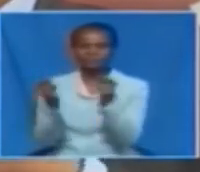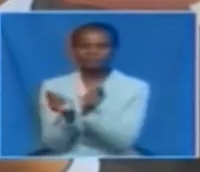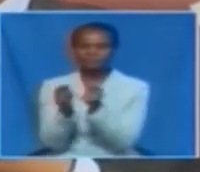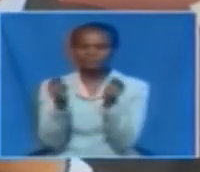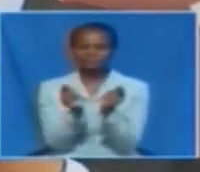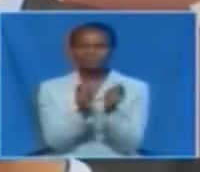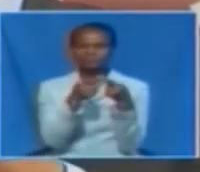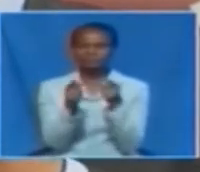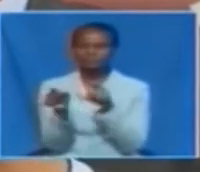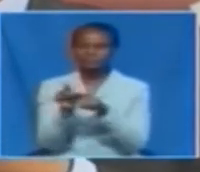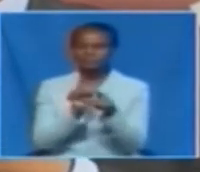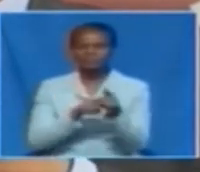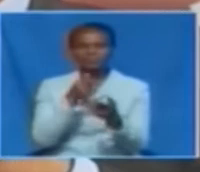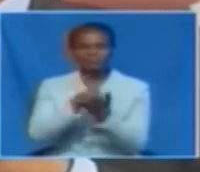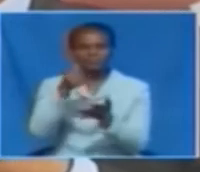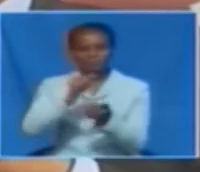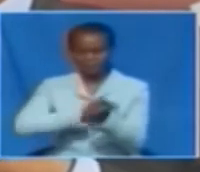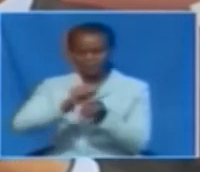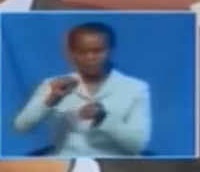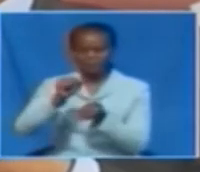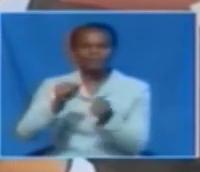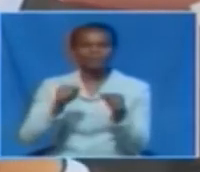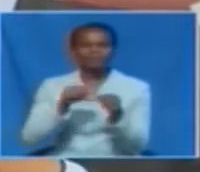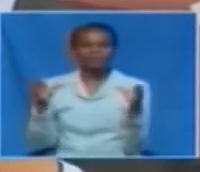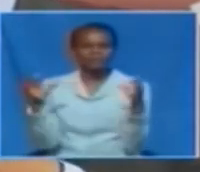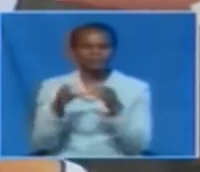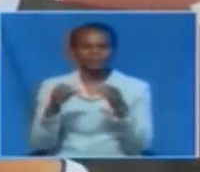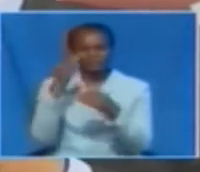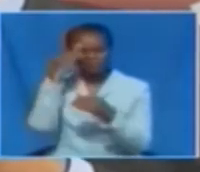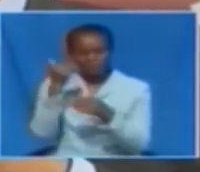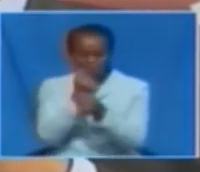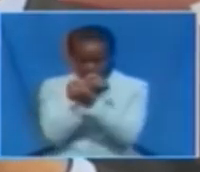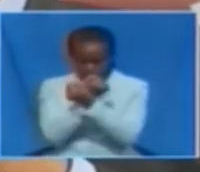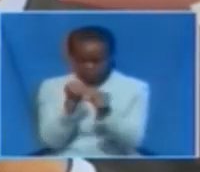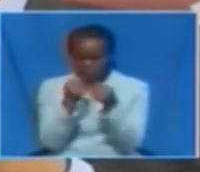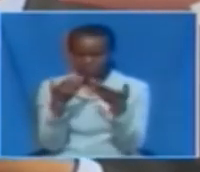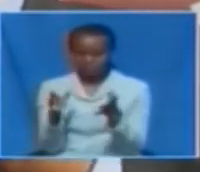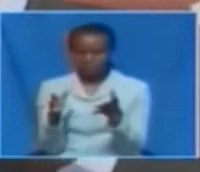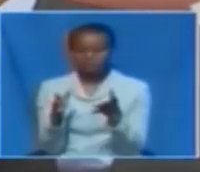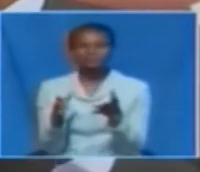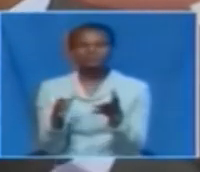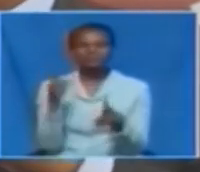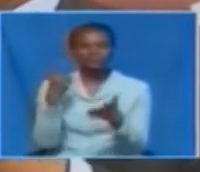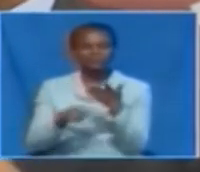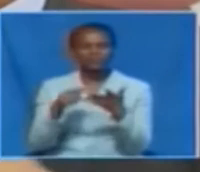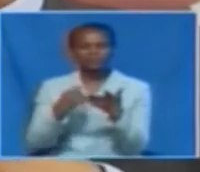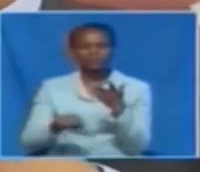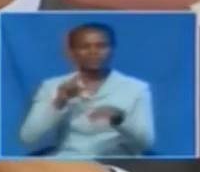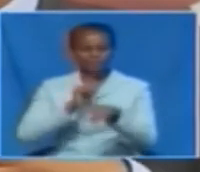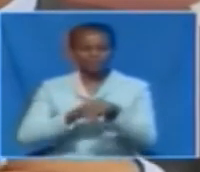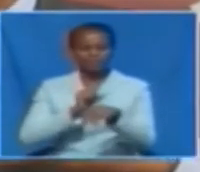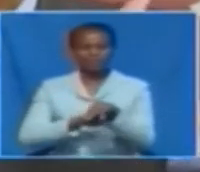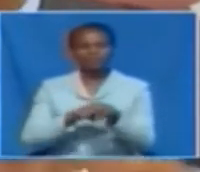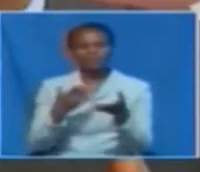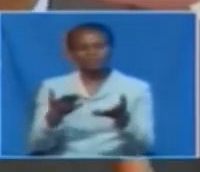And we did pass in that National Executive Committee a resolution that at whatever appropriate time,